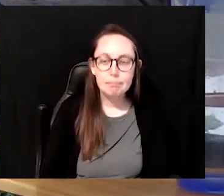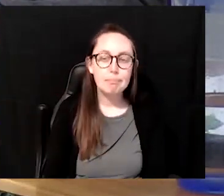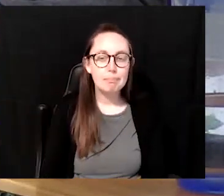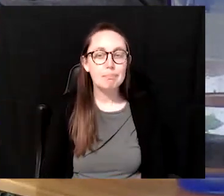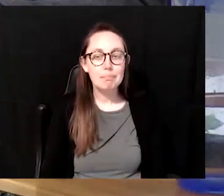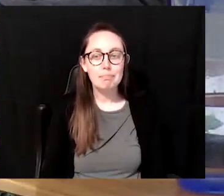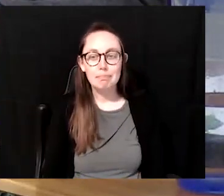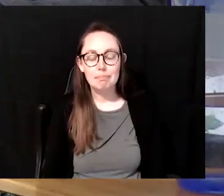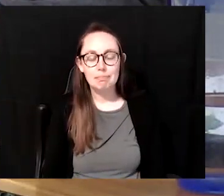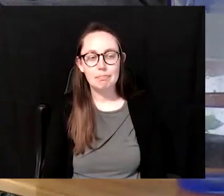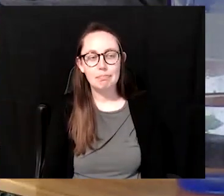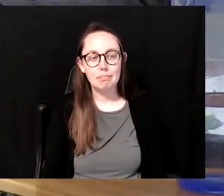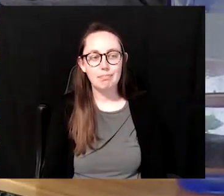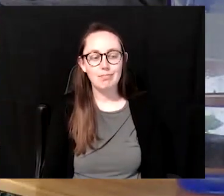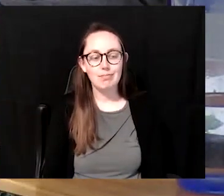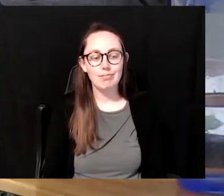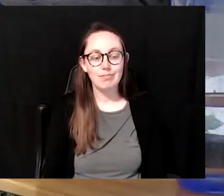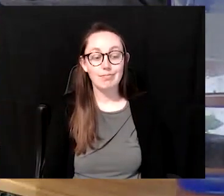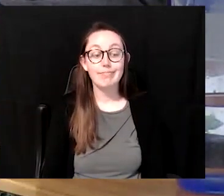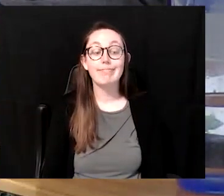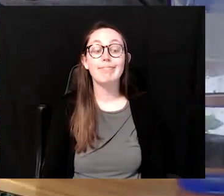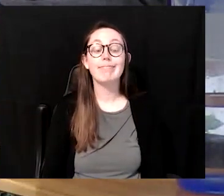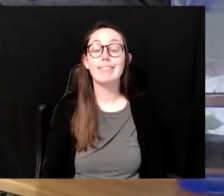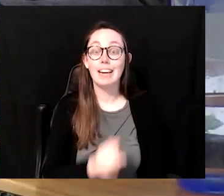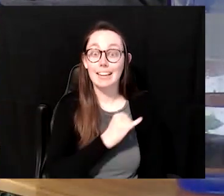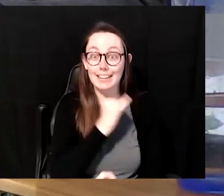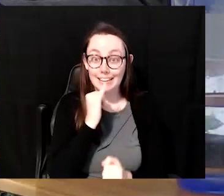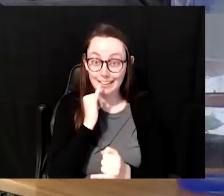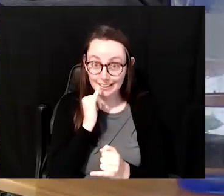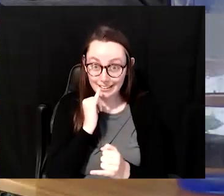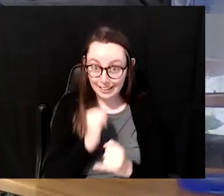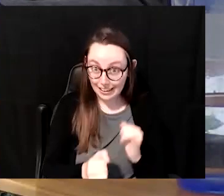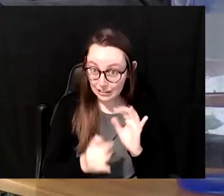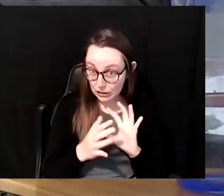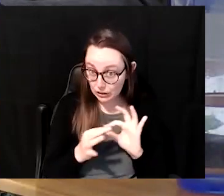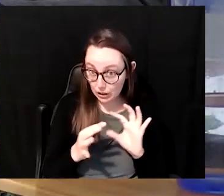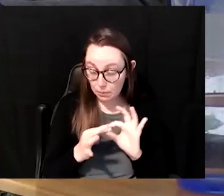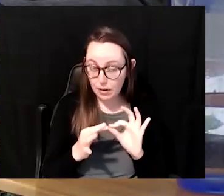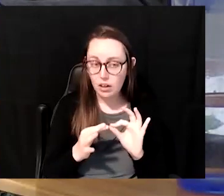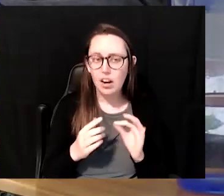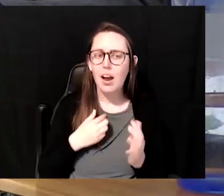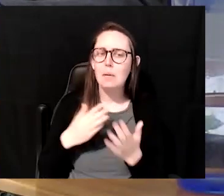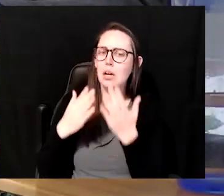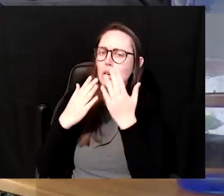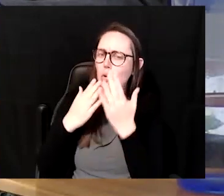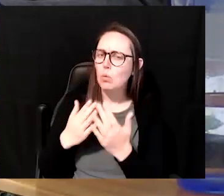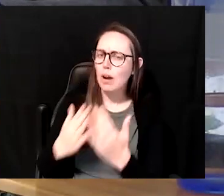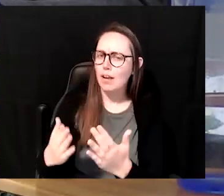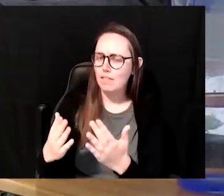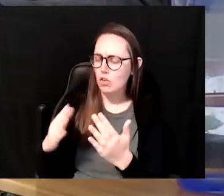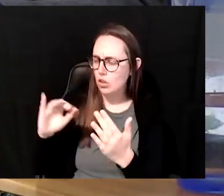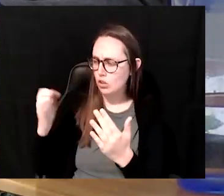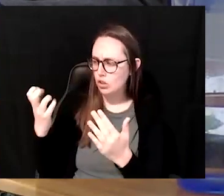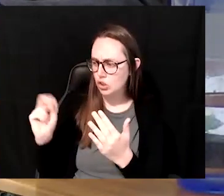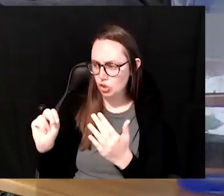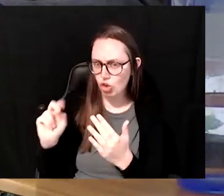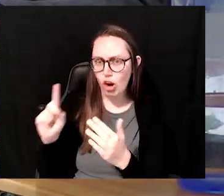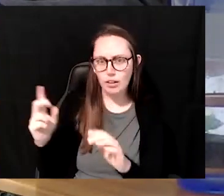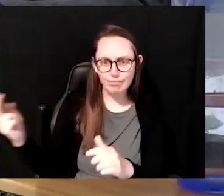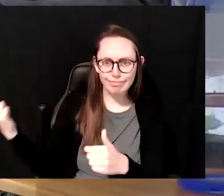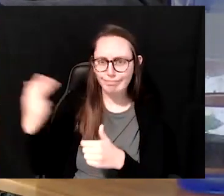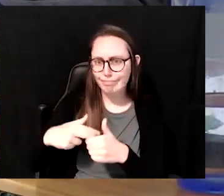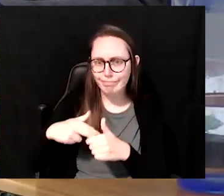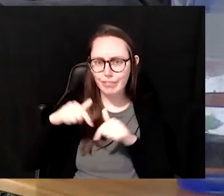finally I would just like to say that um I'm very grateful for um John uh stepping into this role and looking at this